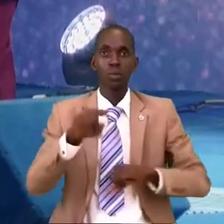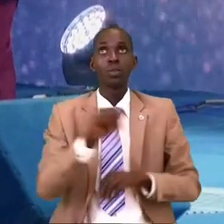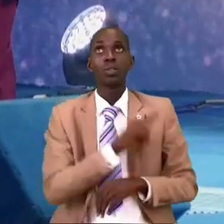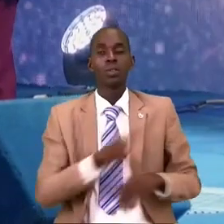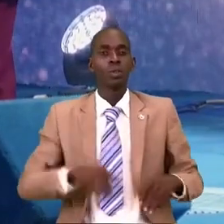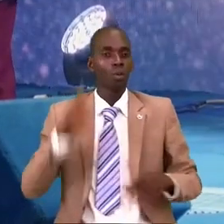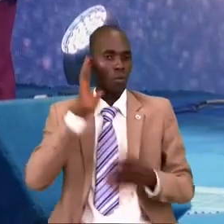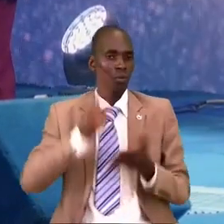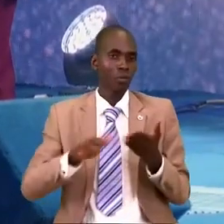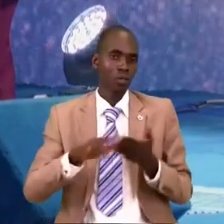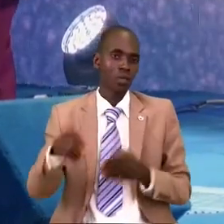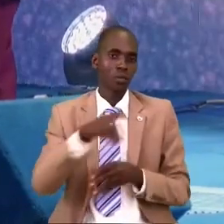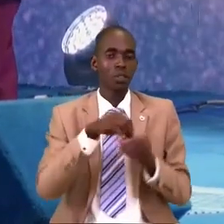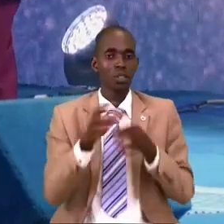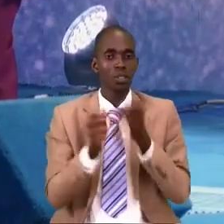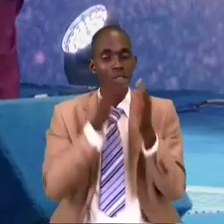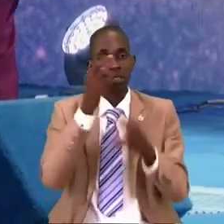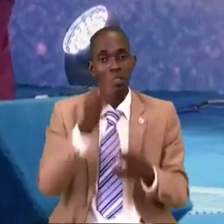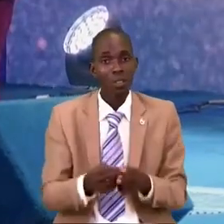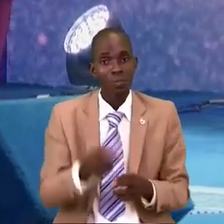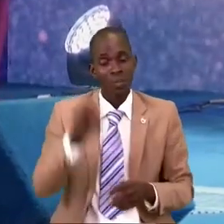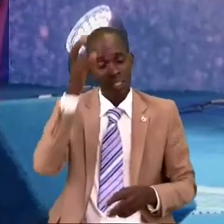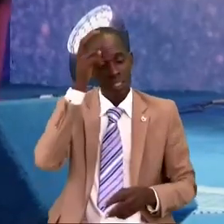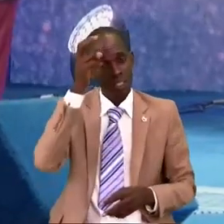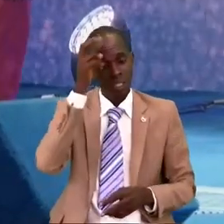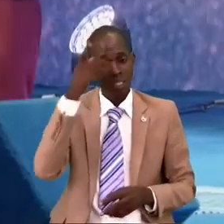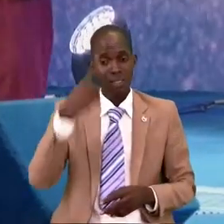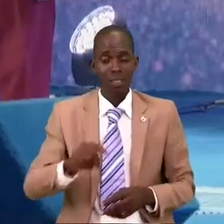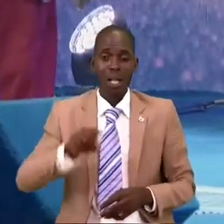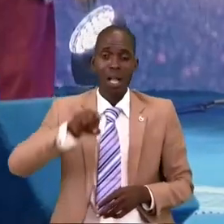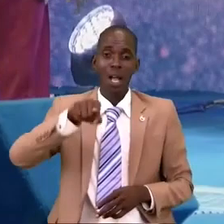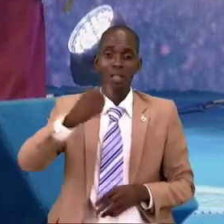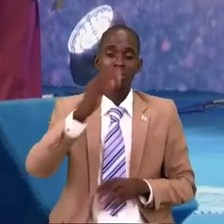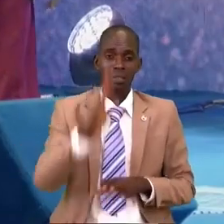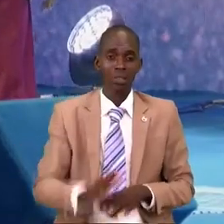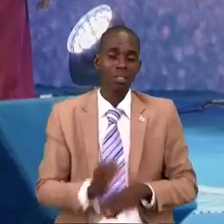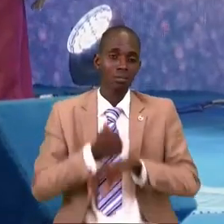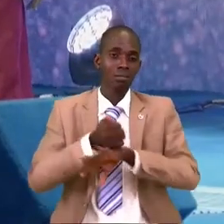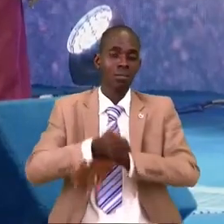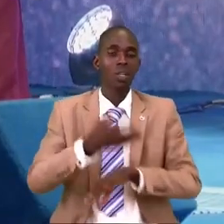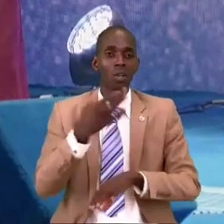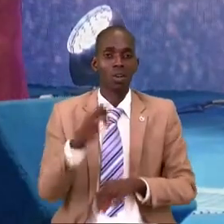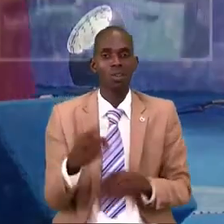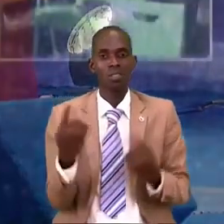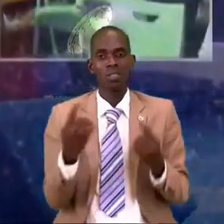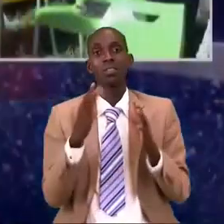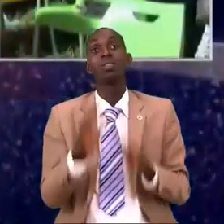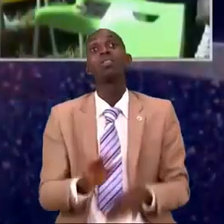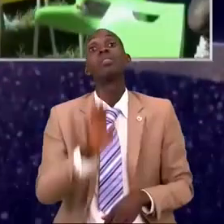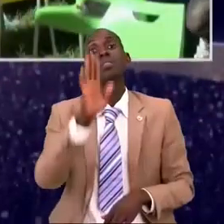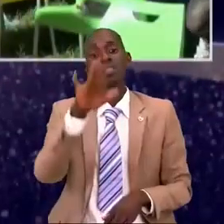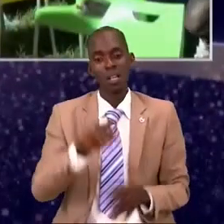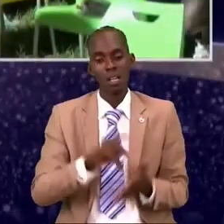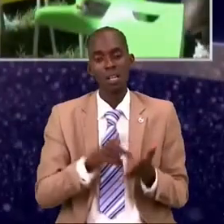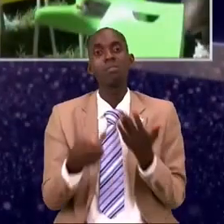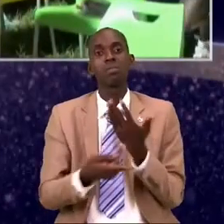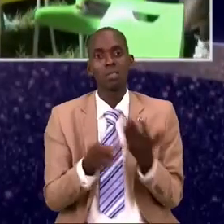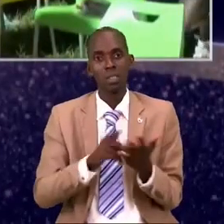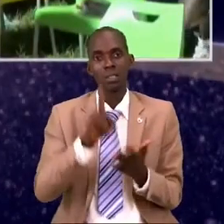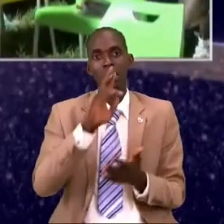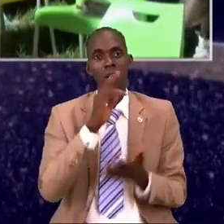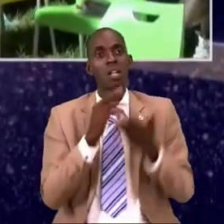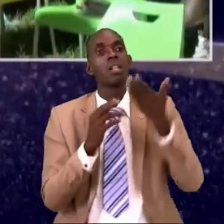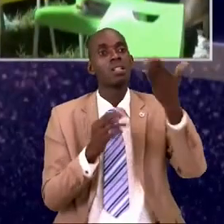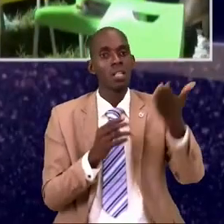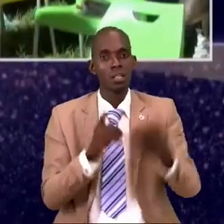crusade, and you are there. And the preacher said, God will forgive, and you think you are going to have forgiveness. No, I don't think, I